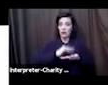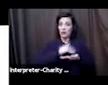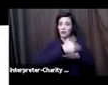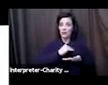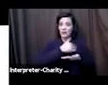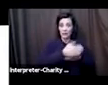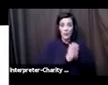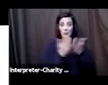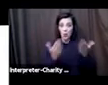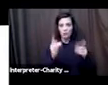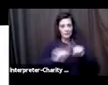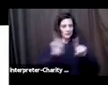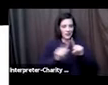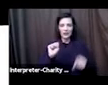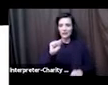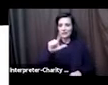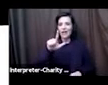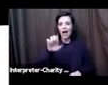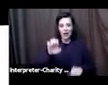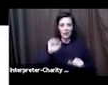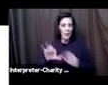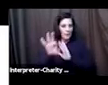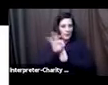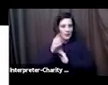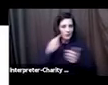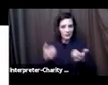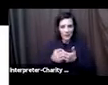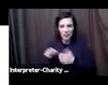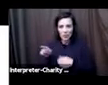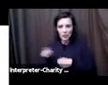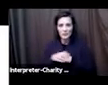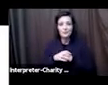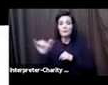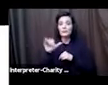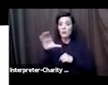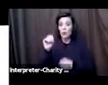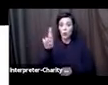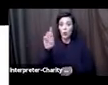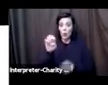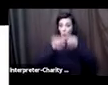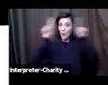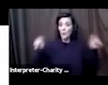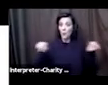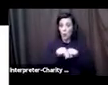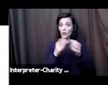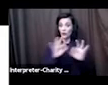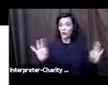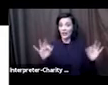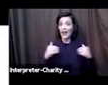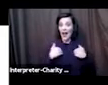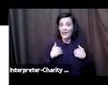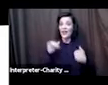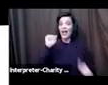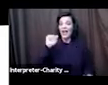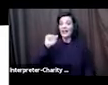of variations out there. And you can also get access to a lot of core boards for free at aaccommunity.net. If